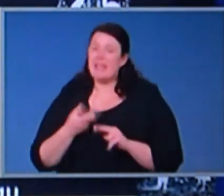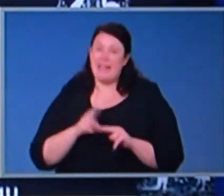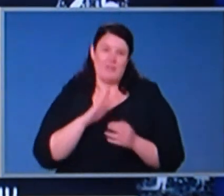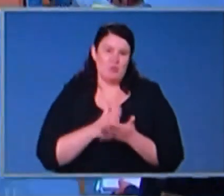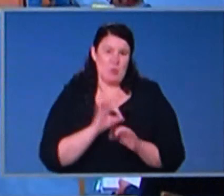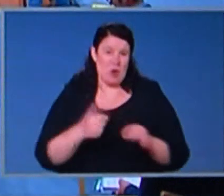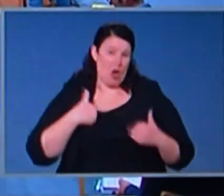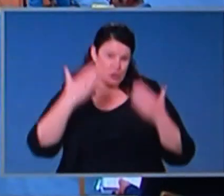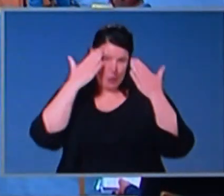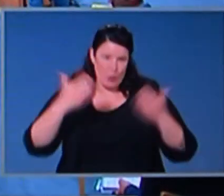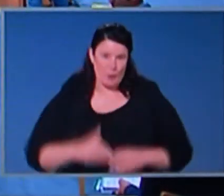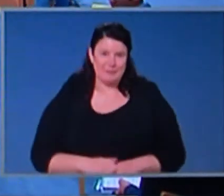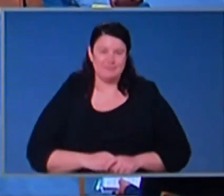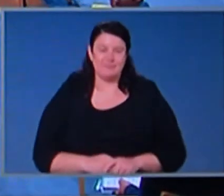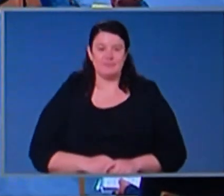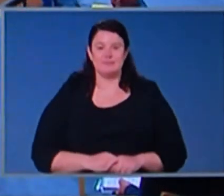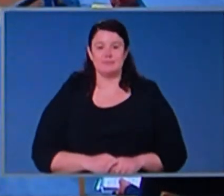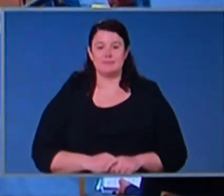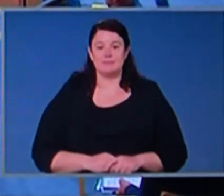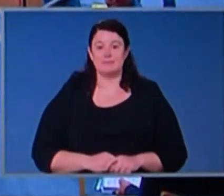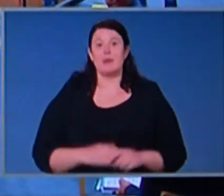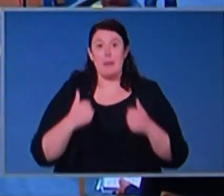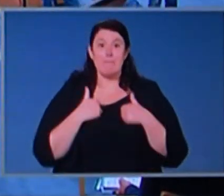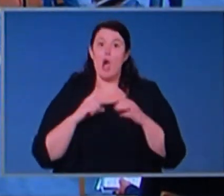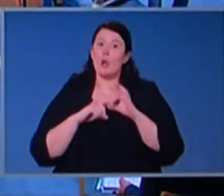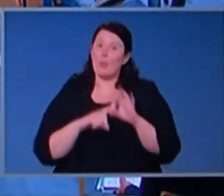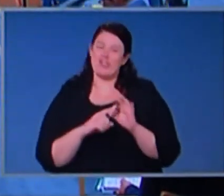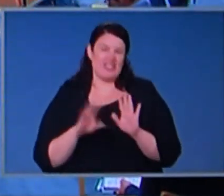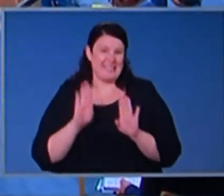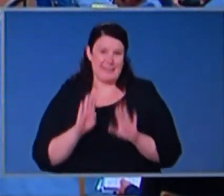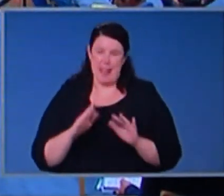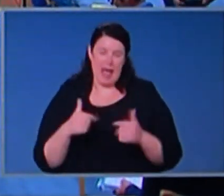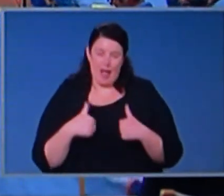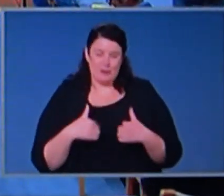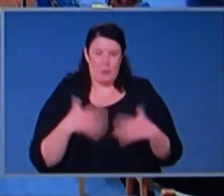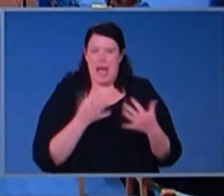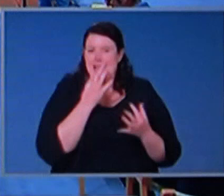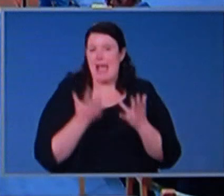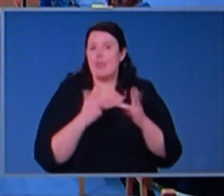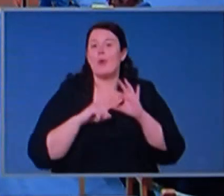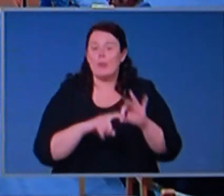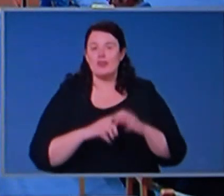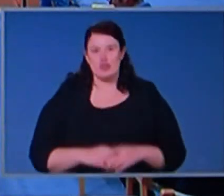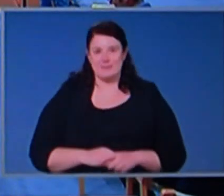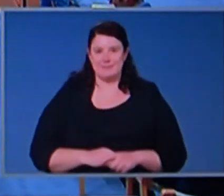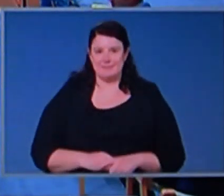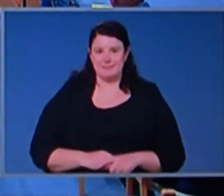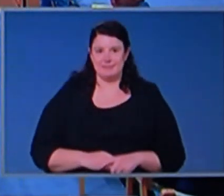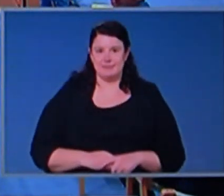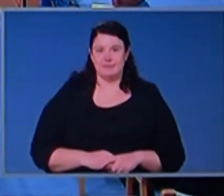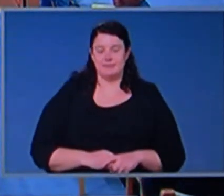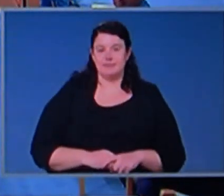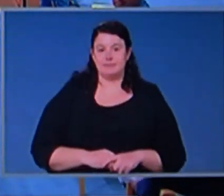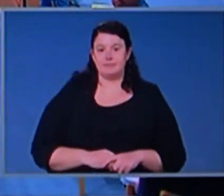you. I actually had a similar question, so I'm good, thank you. Prime Minister, how is the government going to